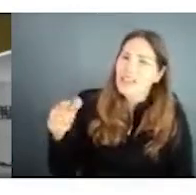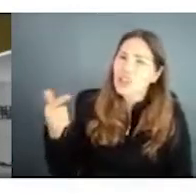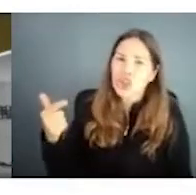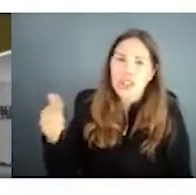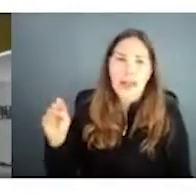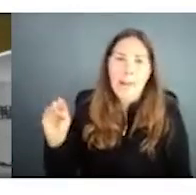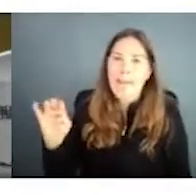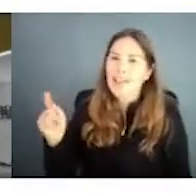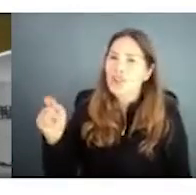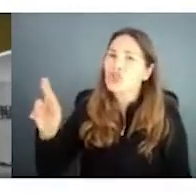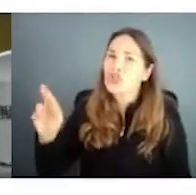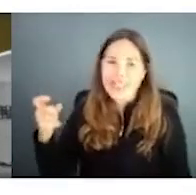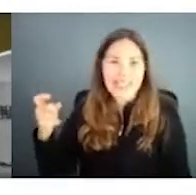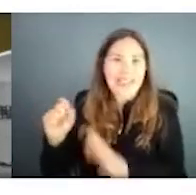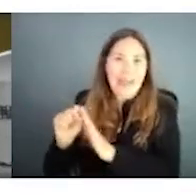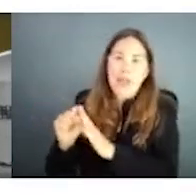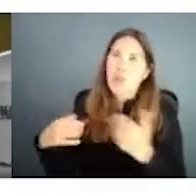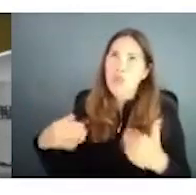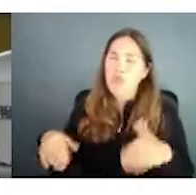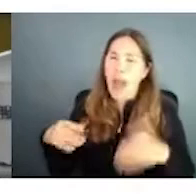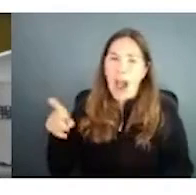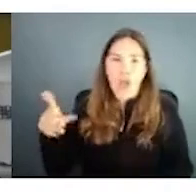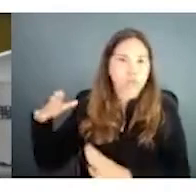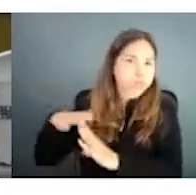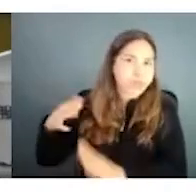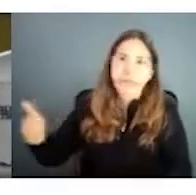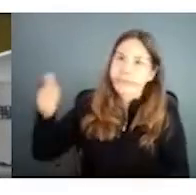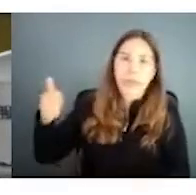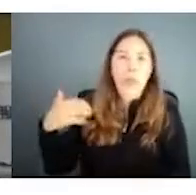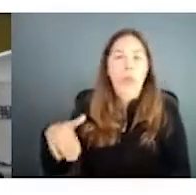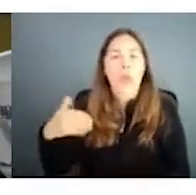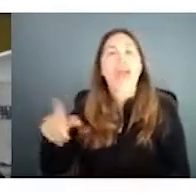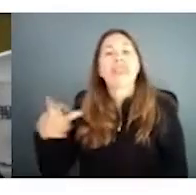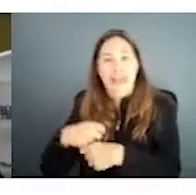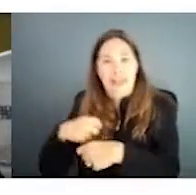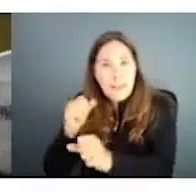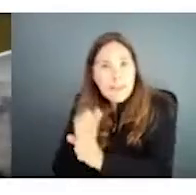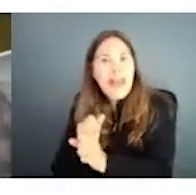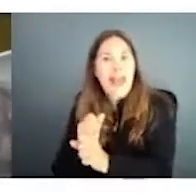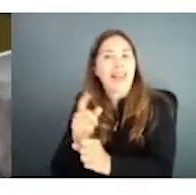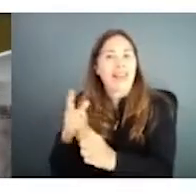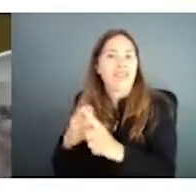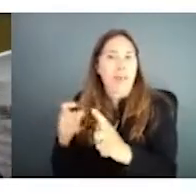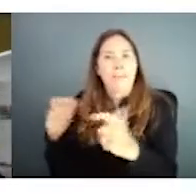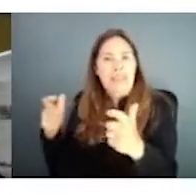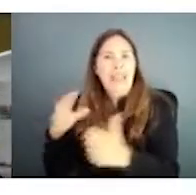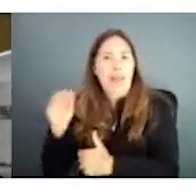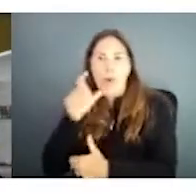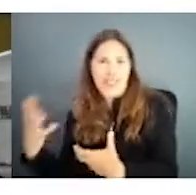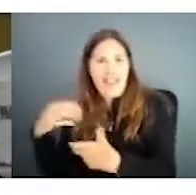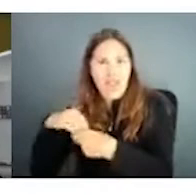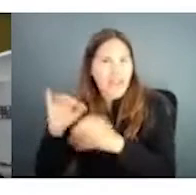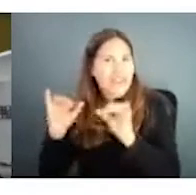Gmetrics simulations, right? Gmetrics is made, the larger company that's involved, right, is the same